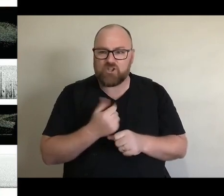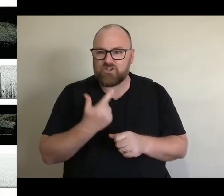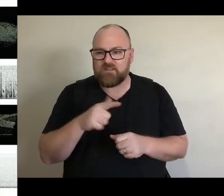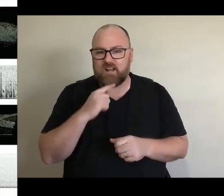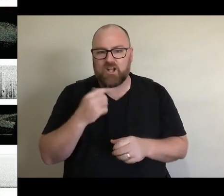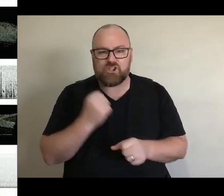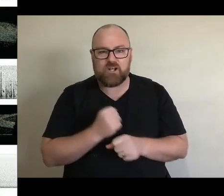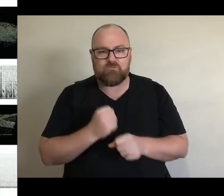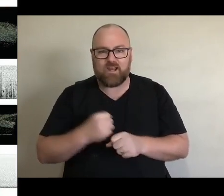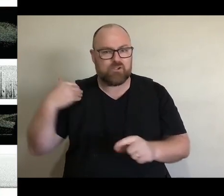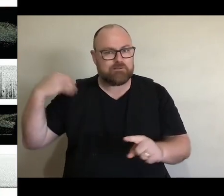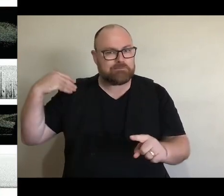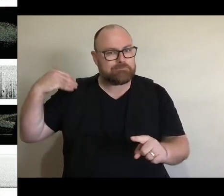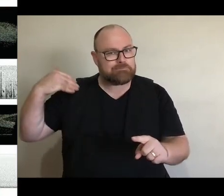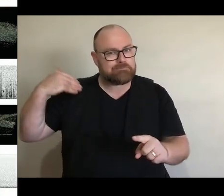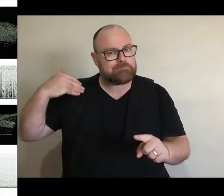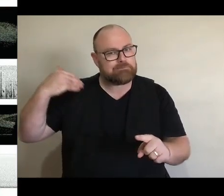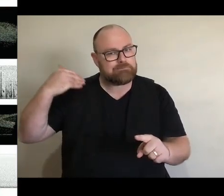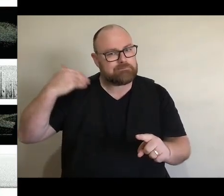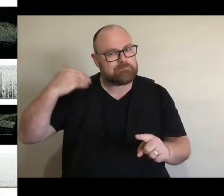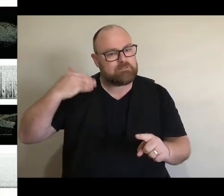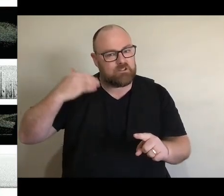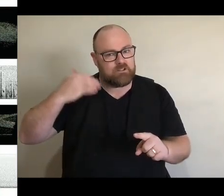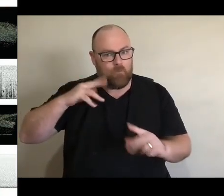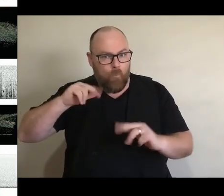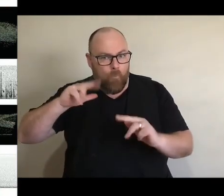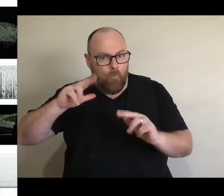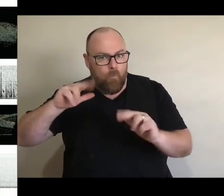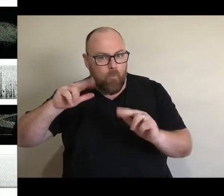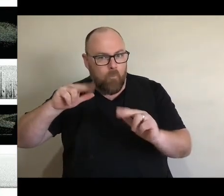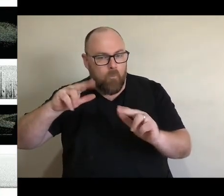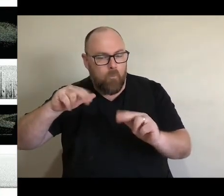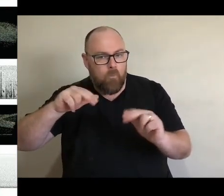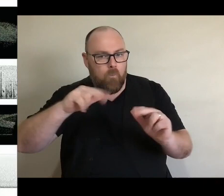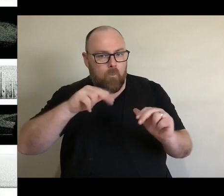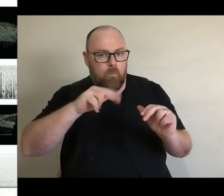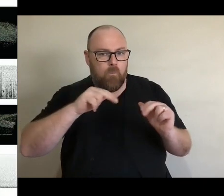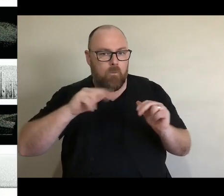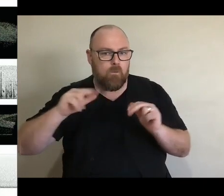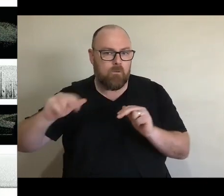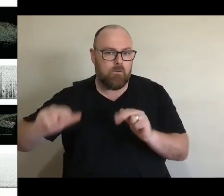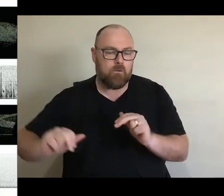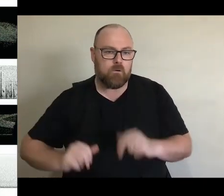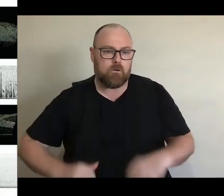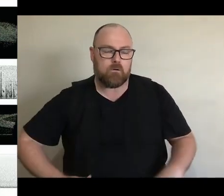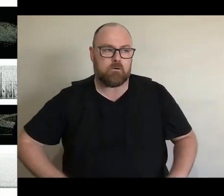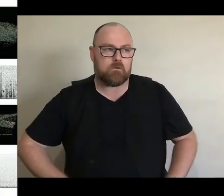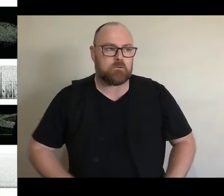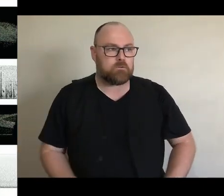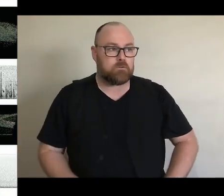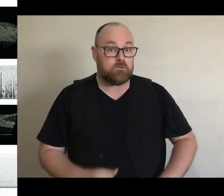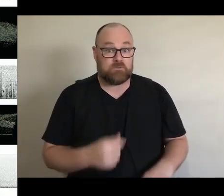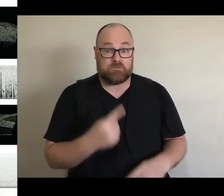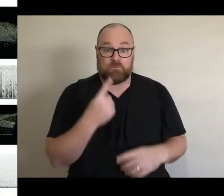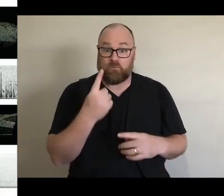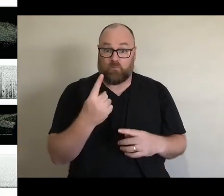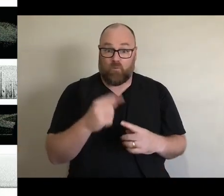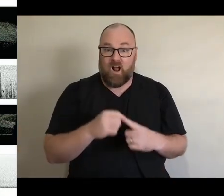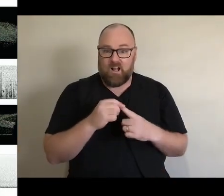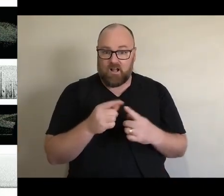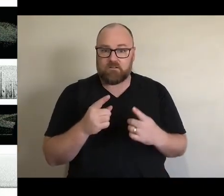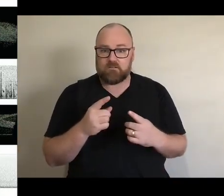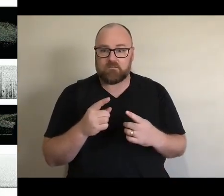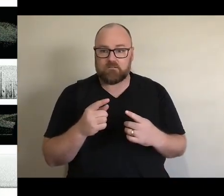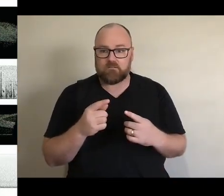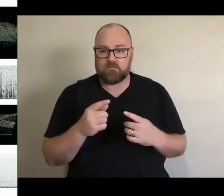coordinated across the entirety of this continent through many means, which one of only is traditional fire